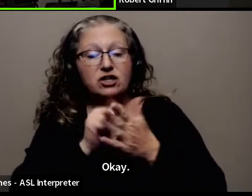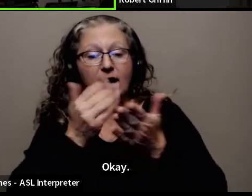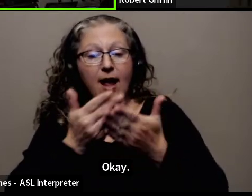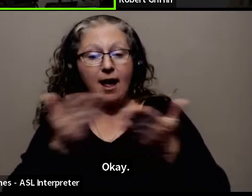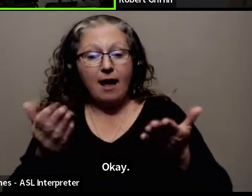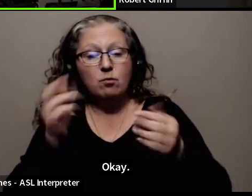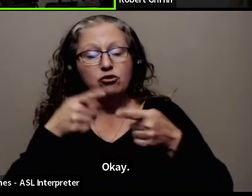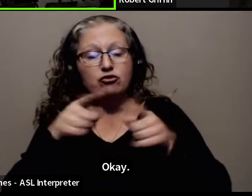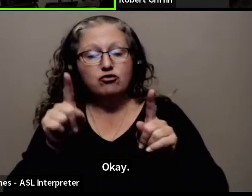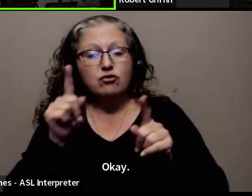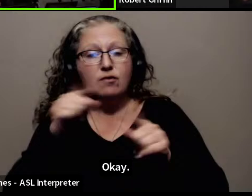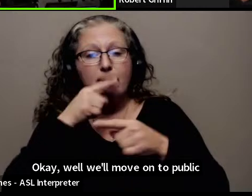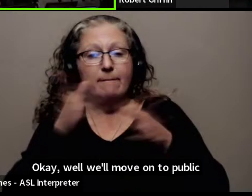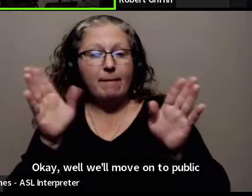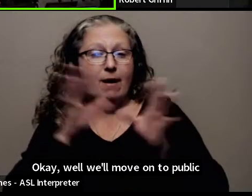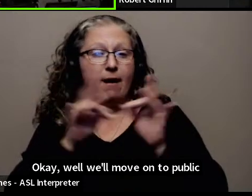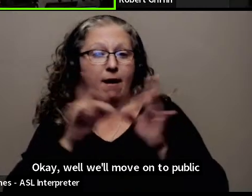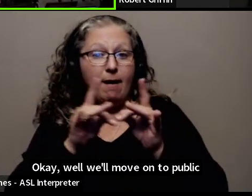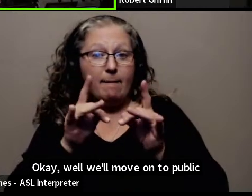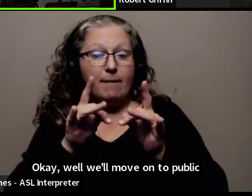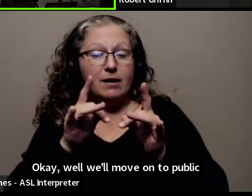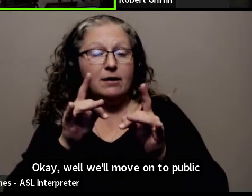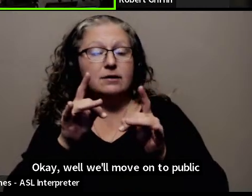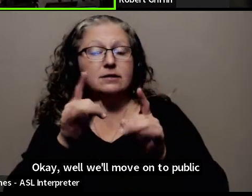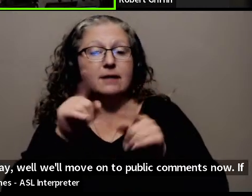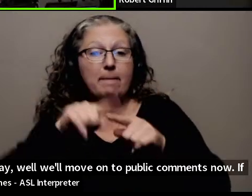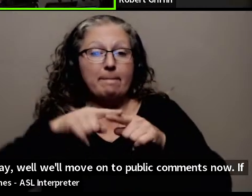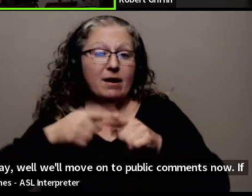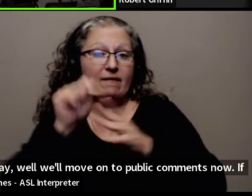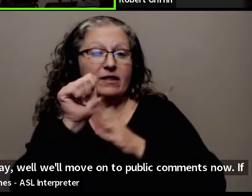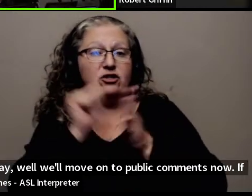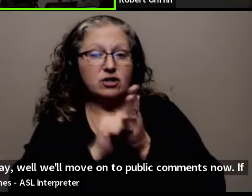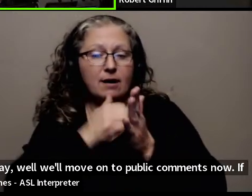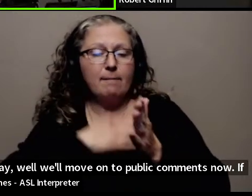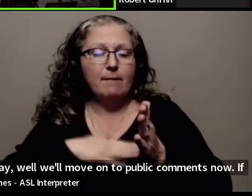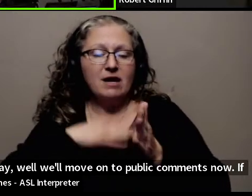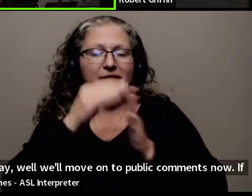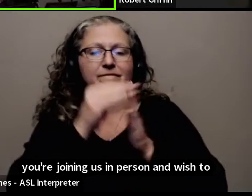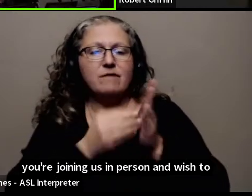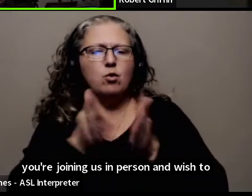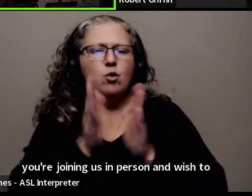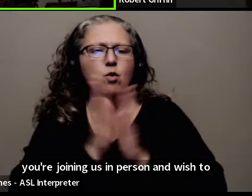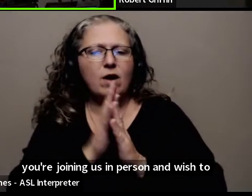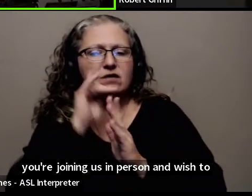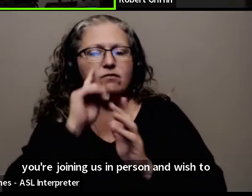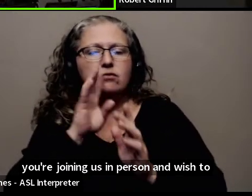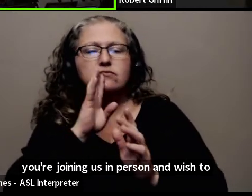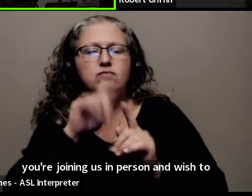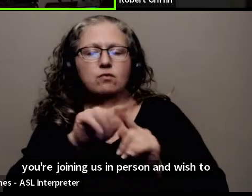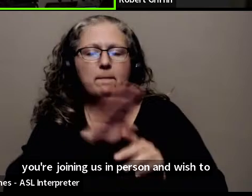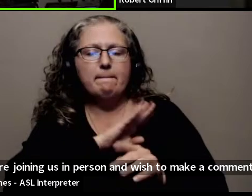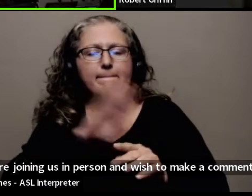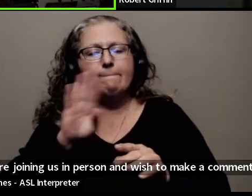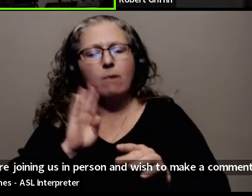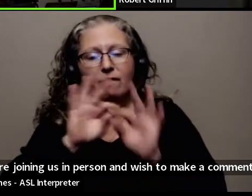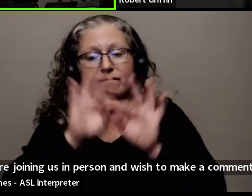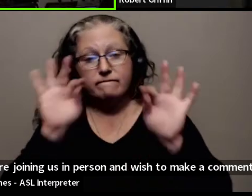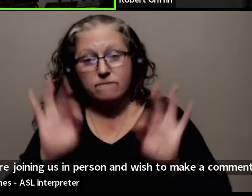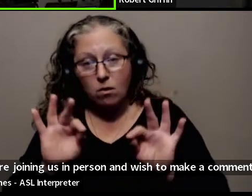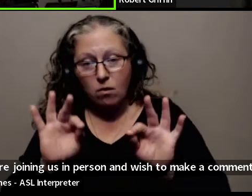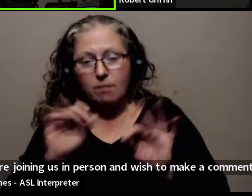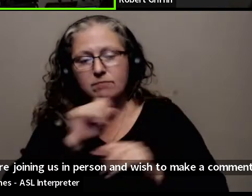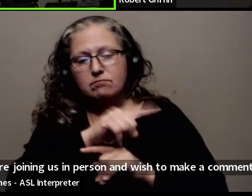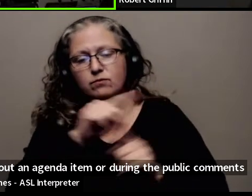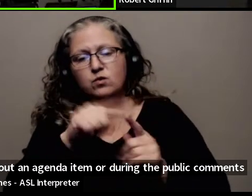or during the public comments section at the beginning of the agenda, please fill out a request to address the board form and submit it to